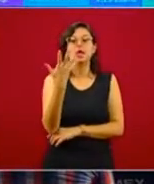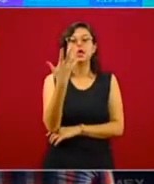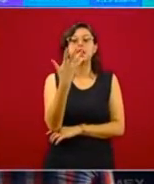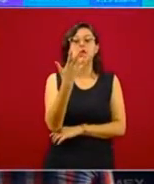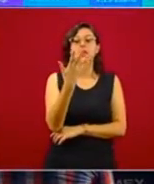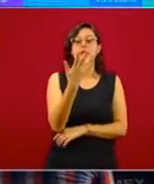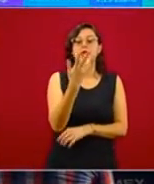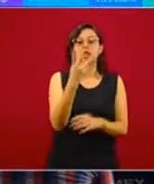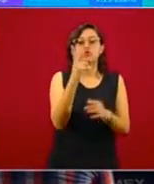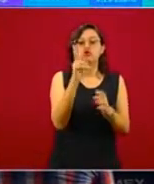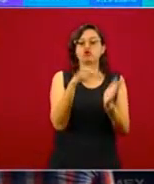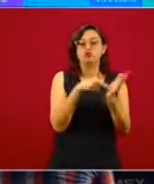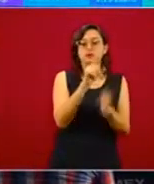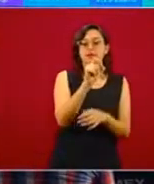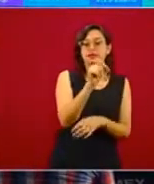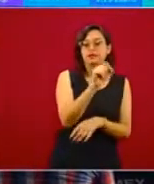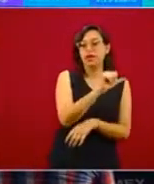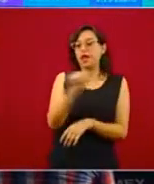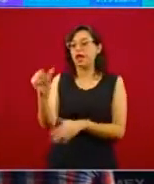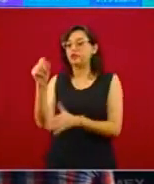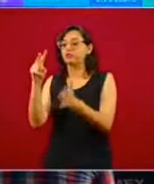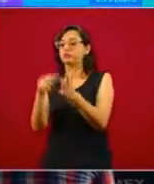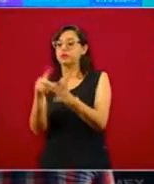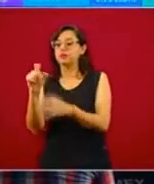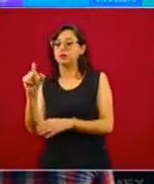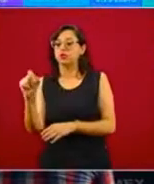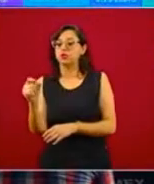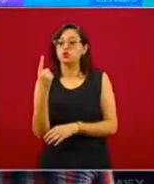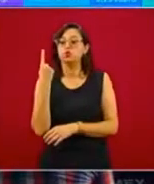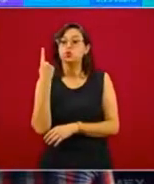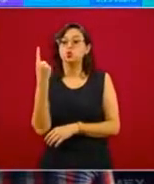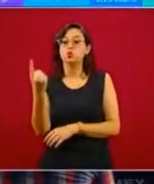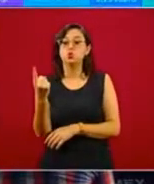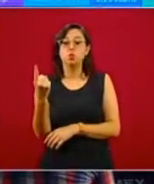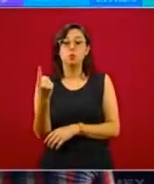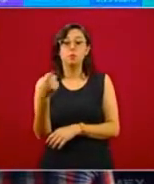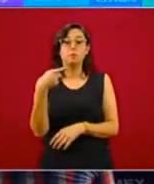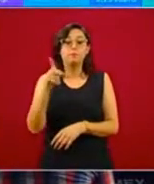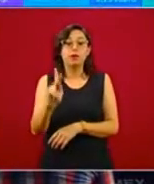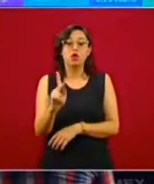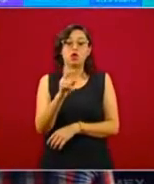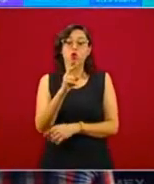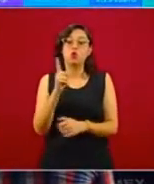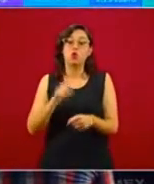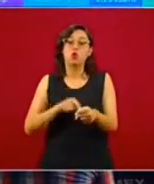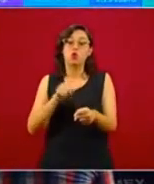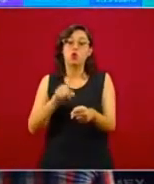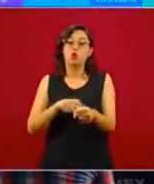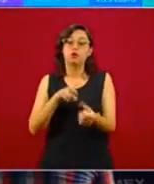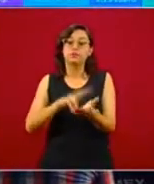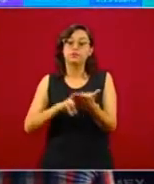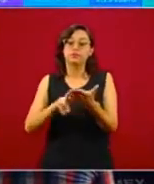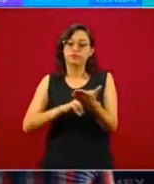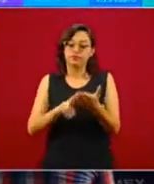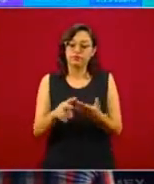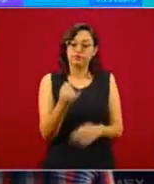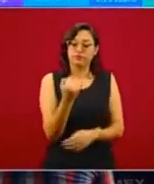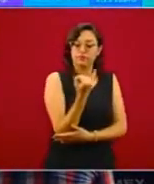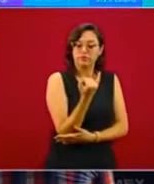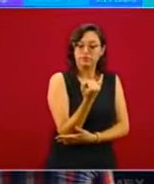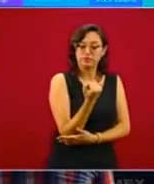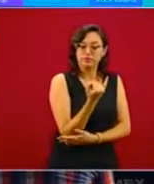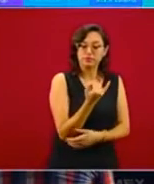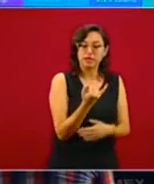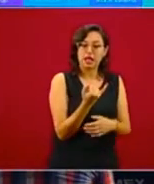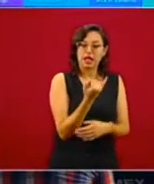cycle 2021, and then we'll get started with our lessons if we reach the green light for